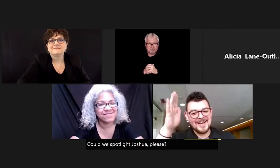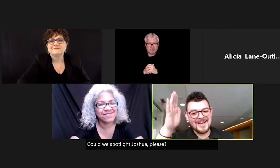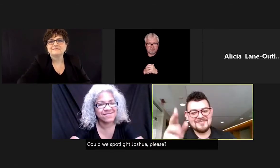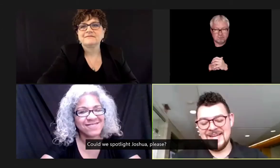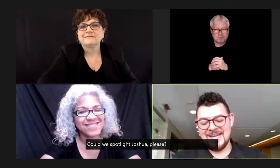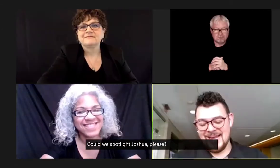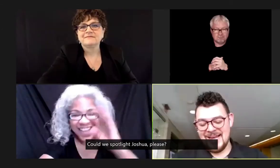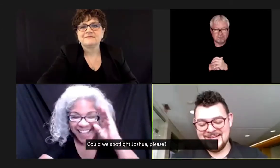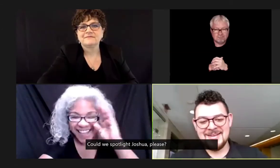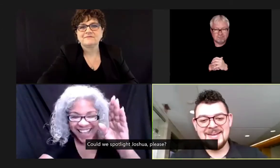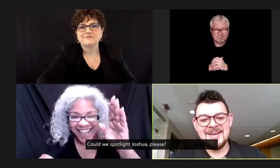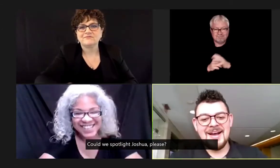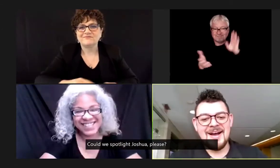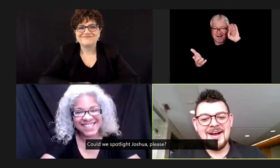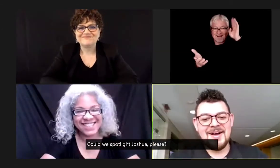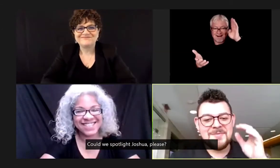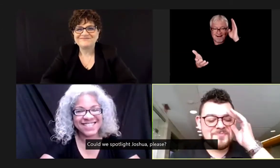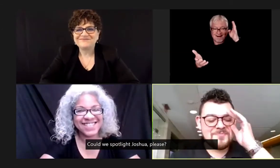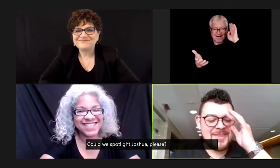Hi, everyone, again.